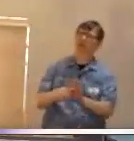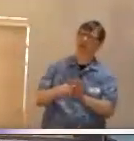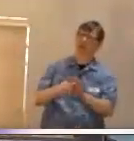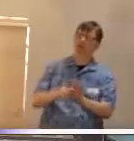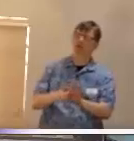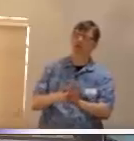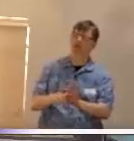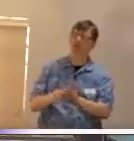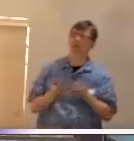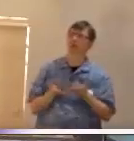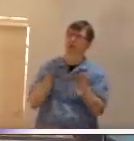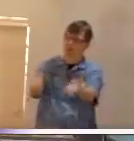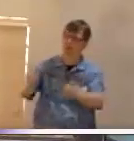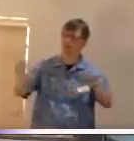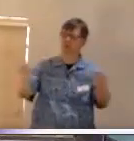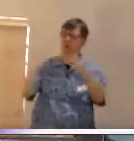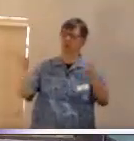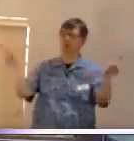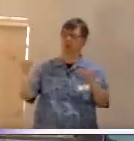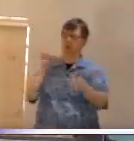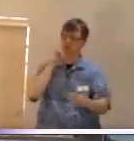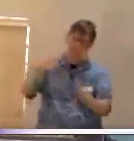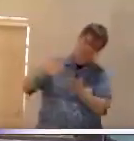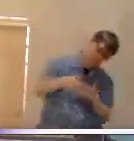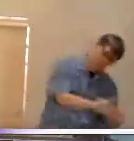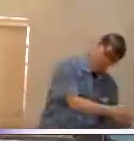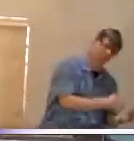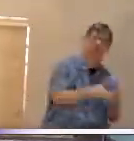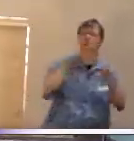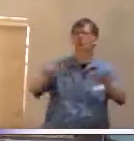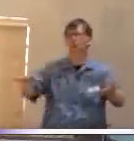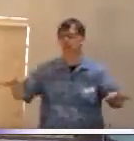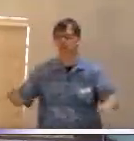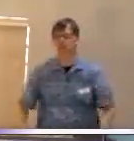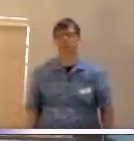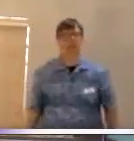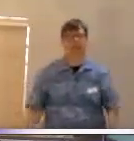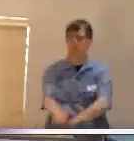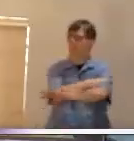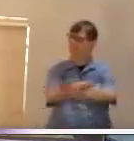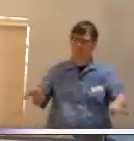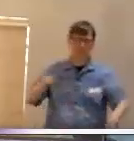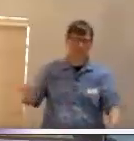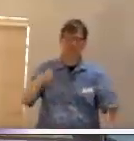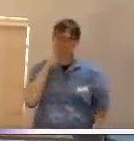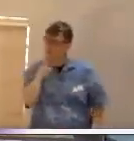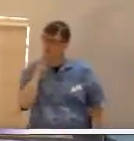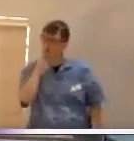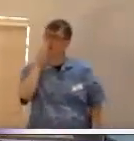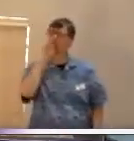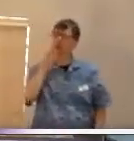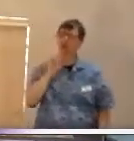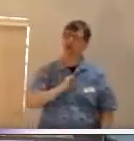direction. It is a thing that helps you move through this experience, but it is not who you are. And I claim that,